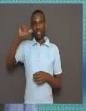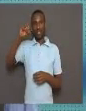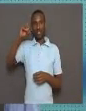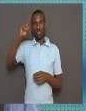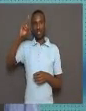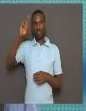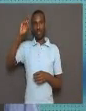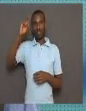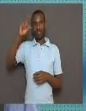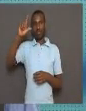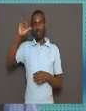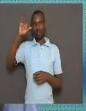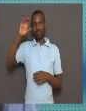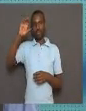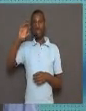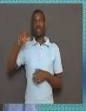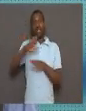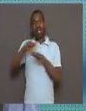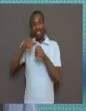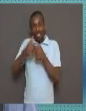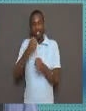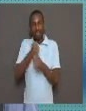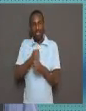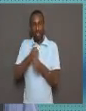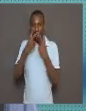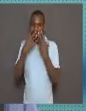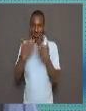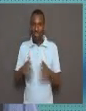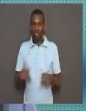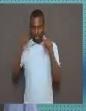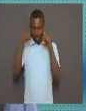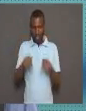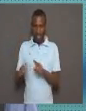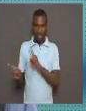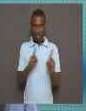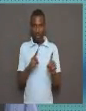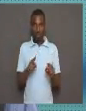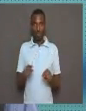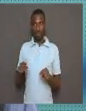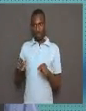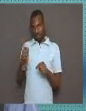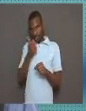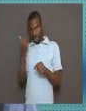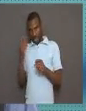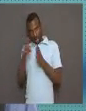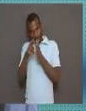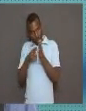Today, we will look at another basic rule of fluid statics